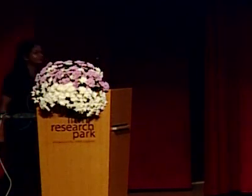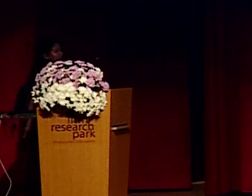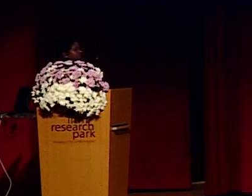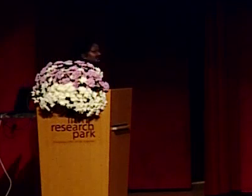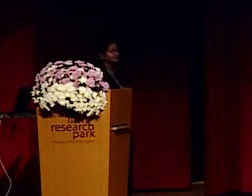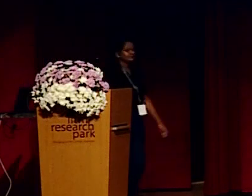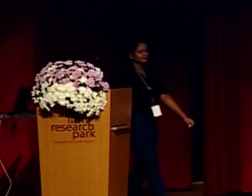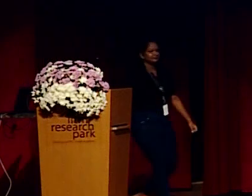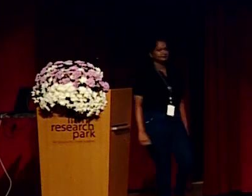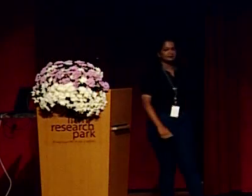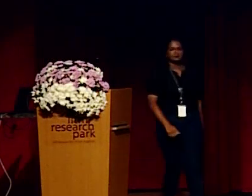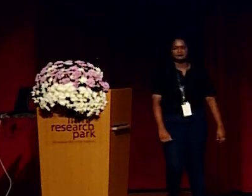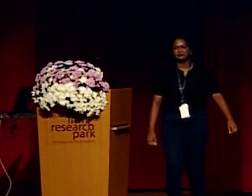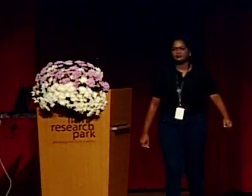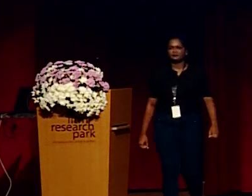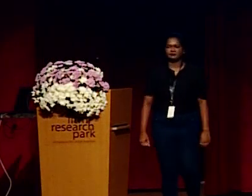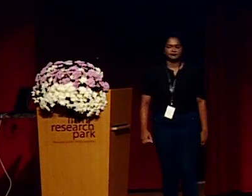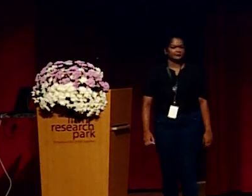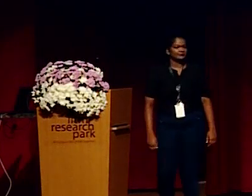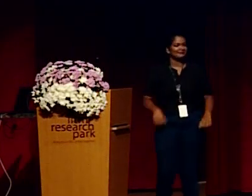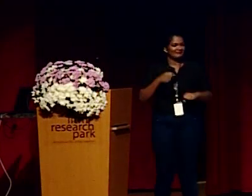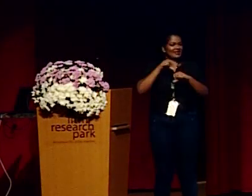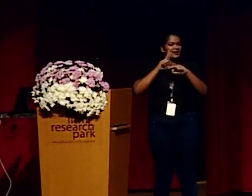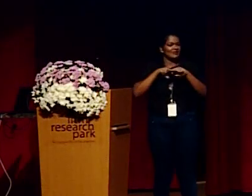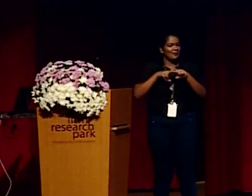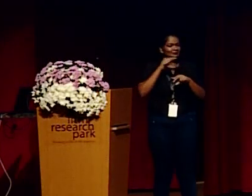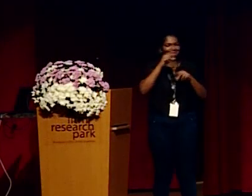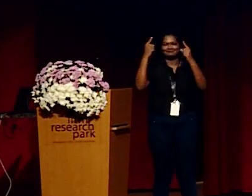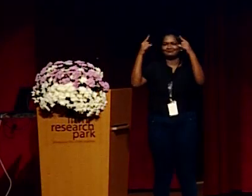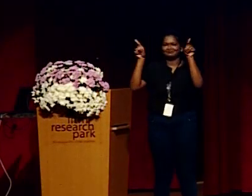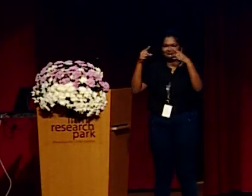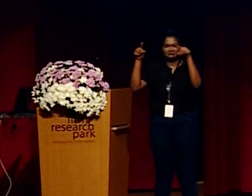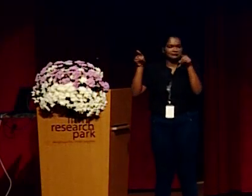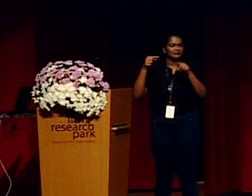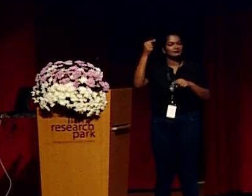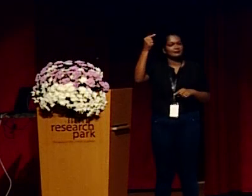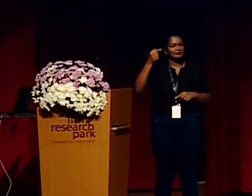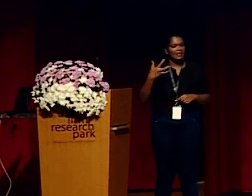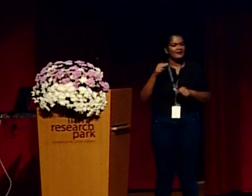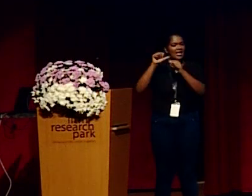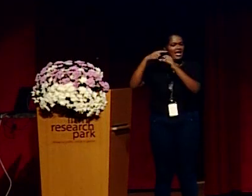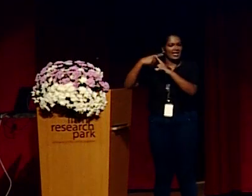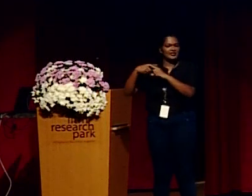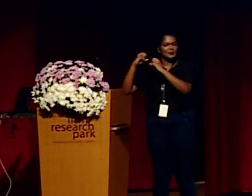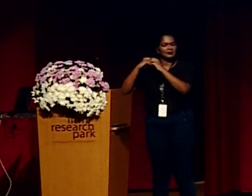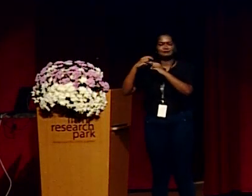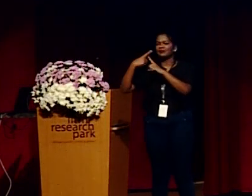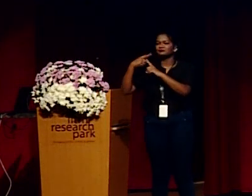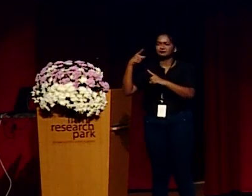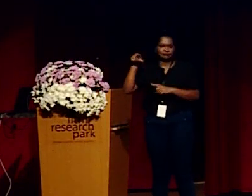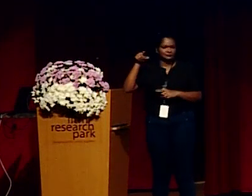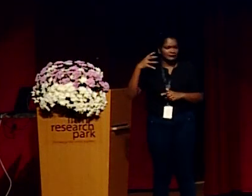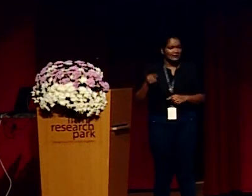just the quadratic formula, and the quadratic formula, this is the quadratic equation, sorry, the other way around. It's just ax squared plus bx plus c equals